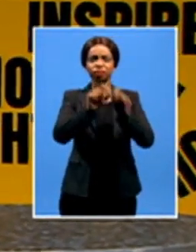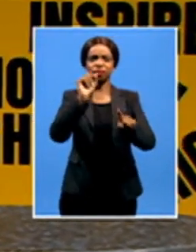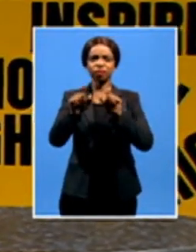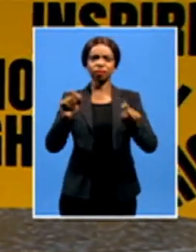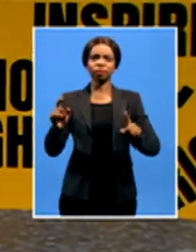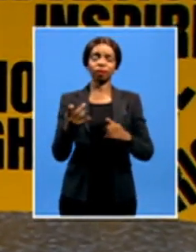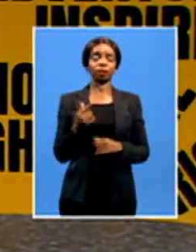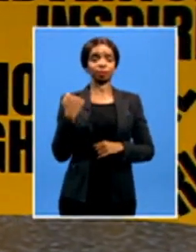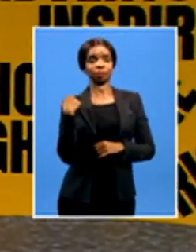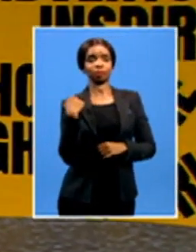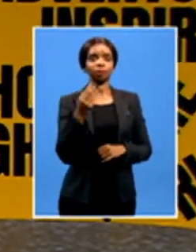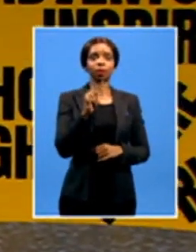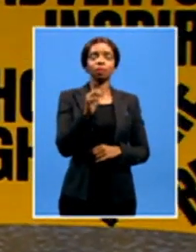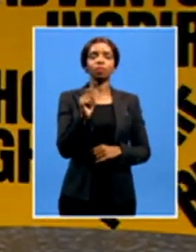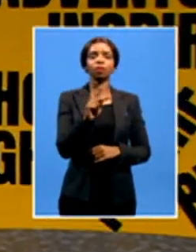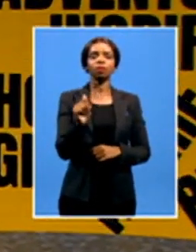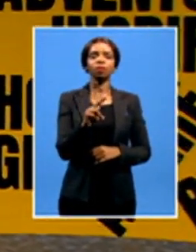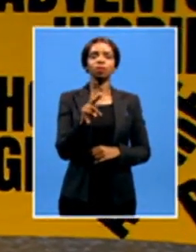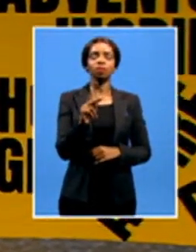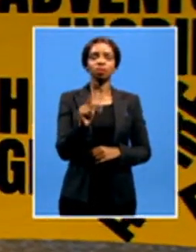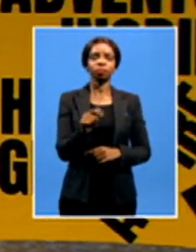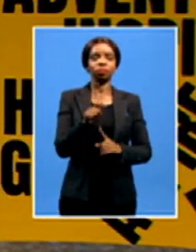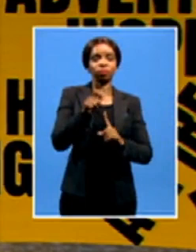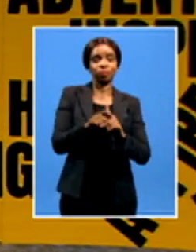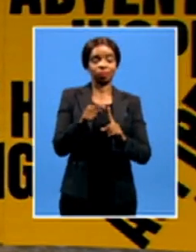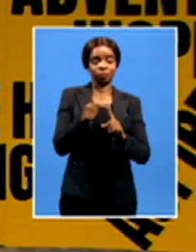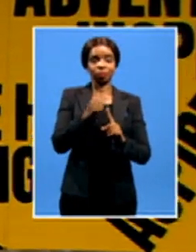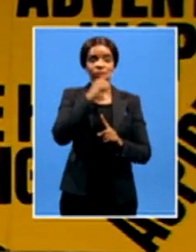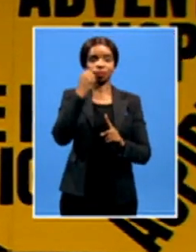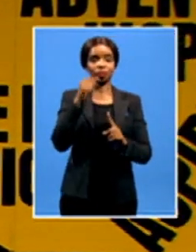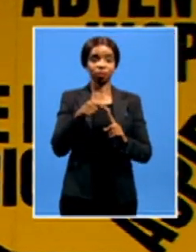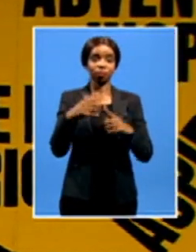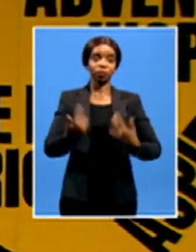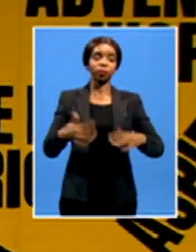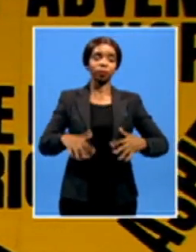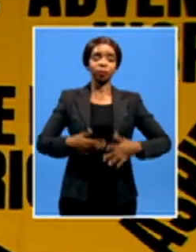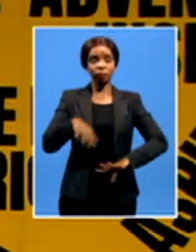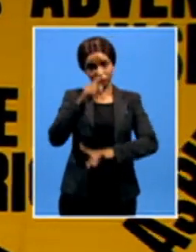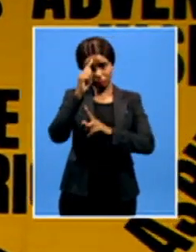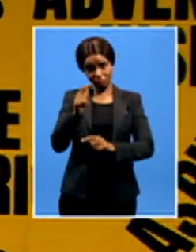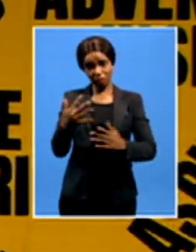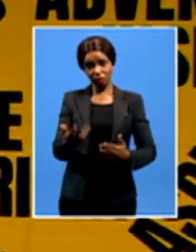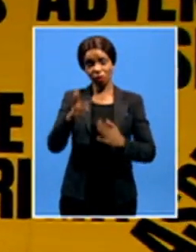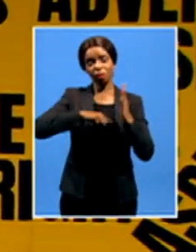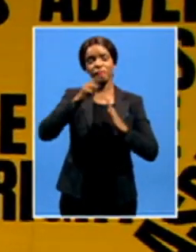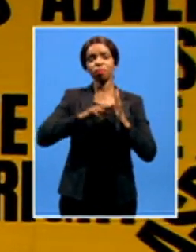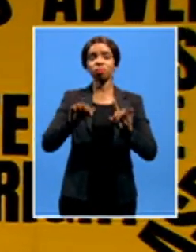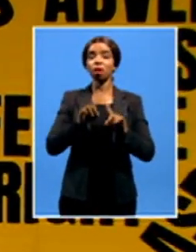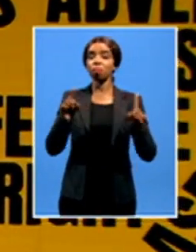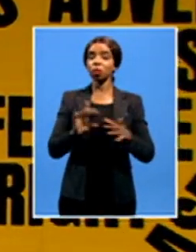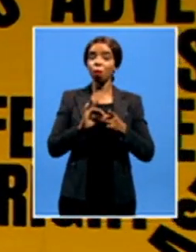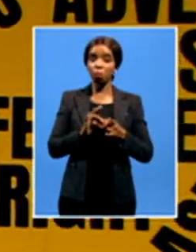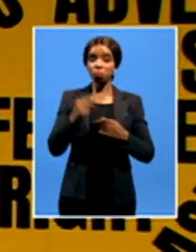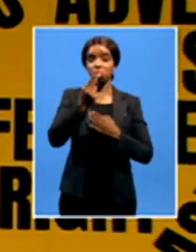the cover of Time magazine as one of the most influential artists on the planet. But do we honor our